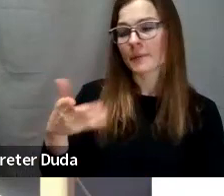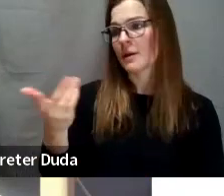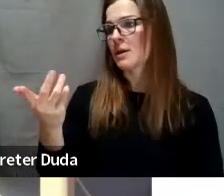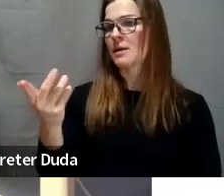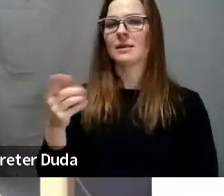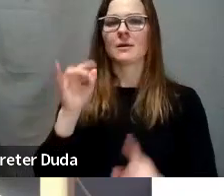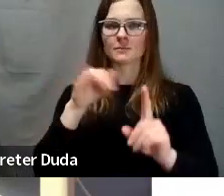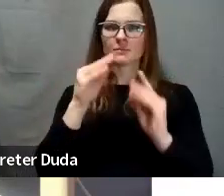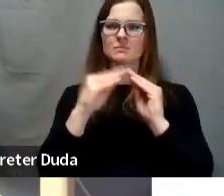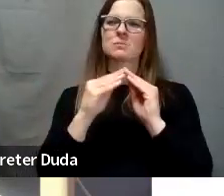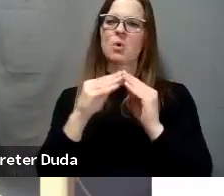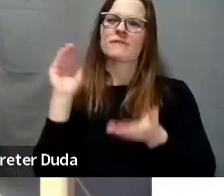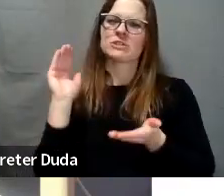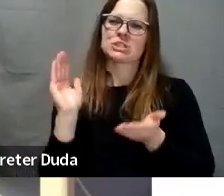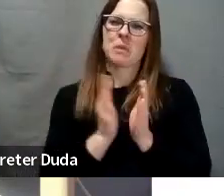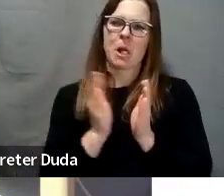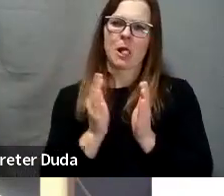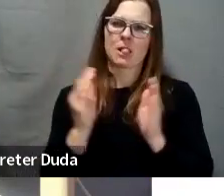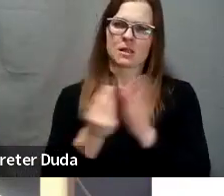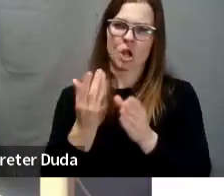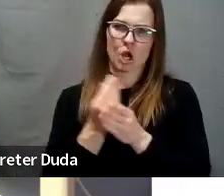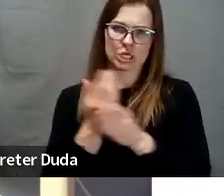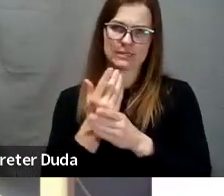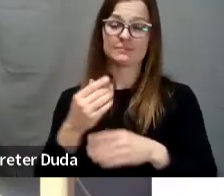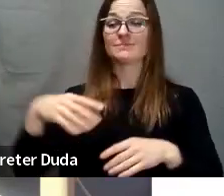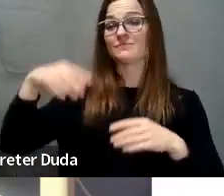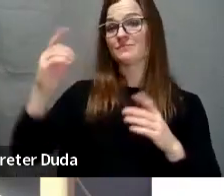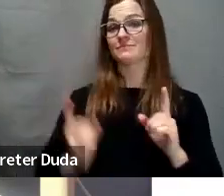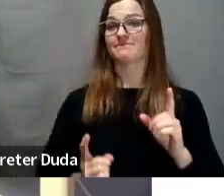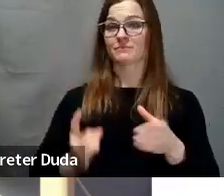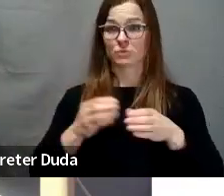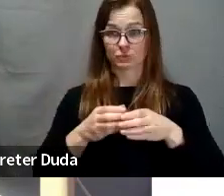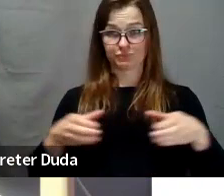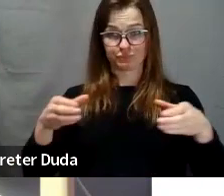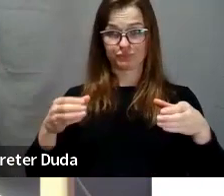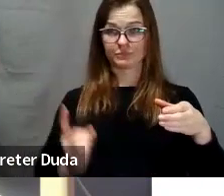meant for more of a smaller herb garden. It has an LED light